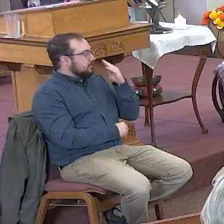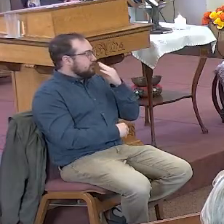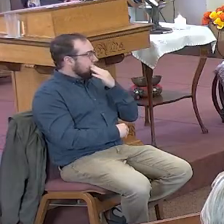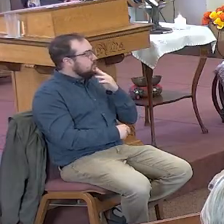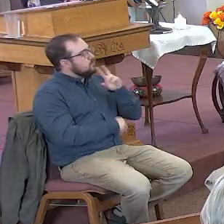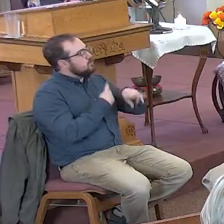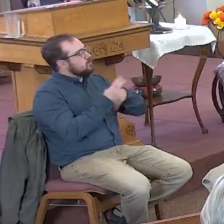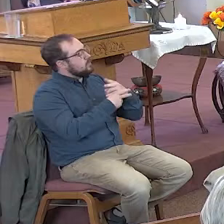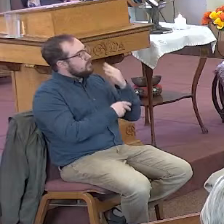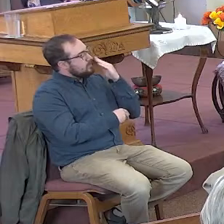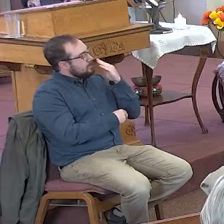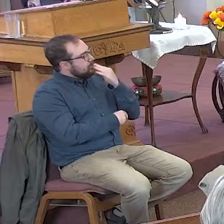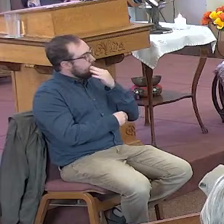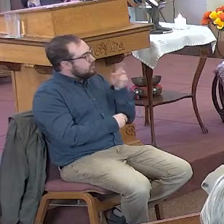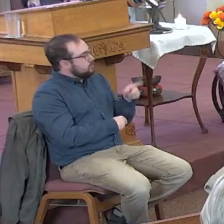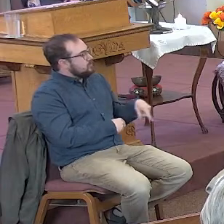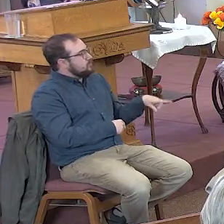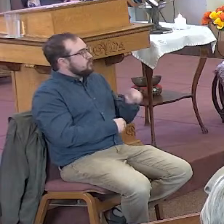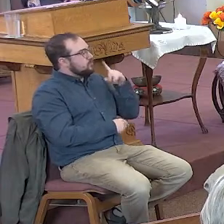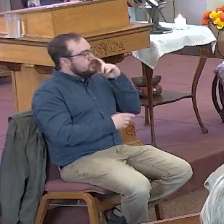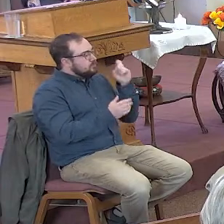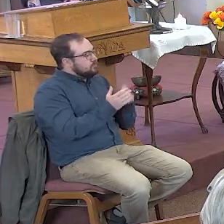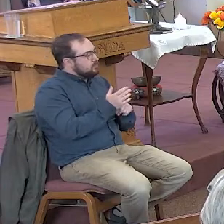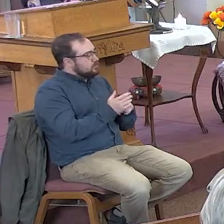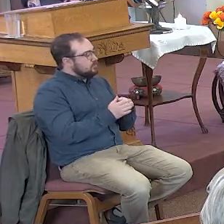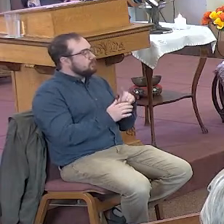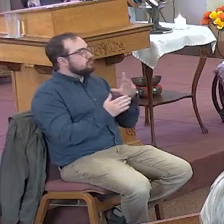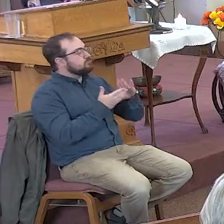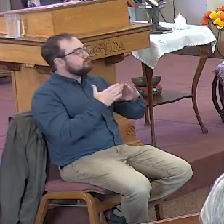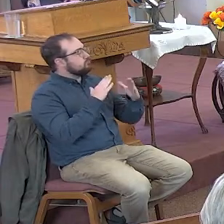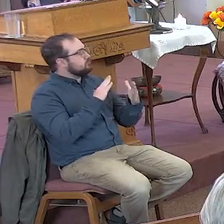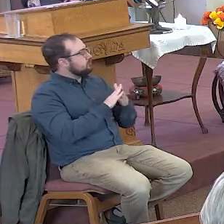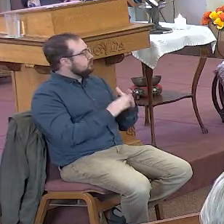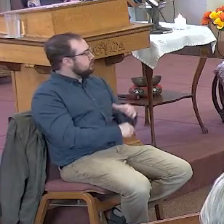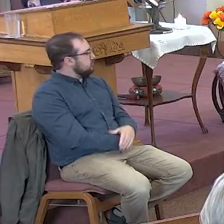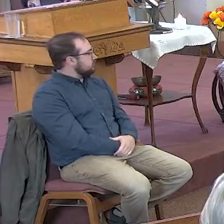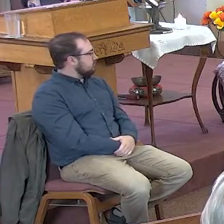flowers do you guys see around town?